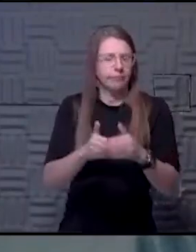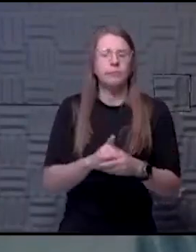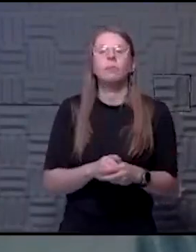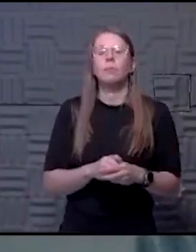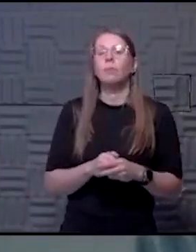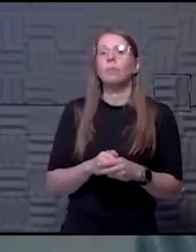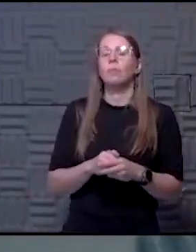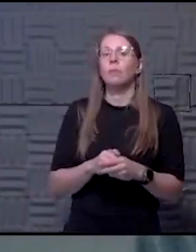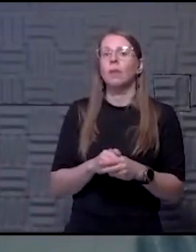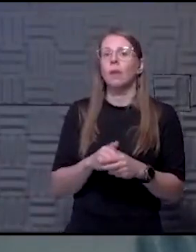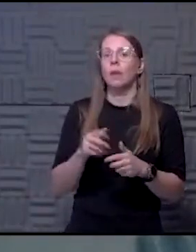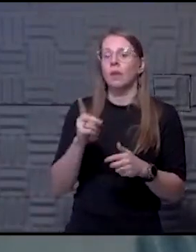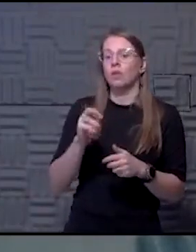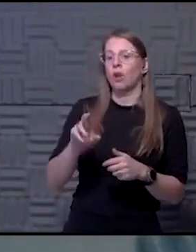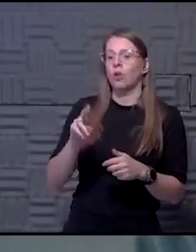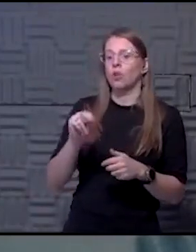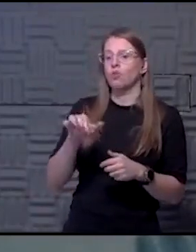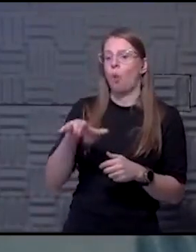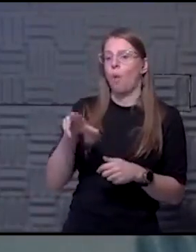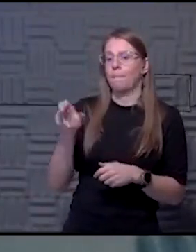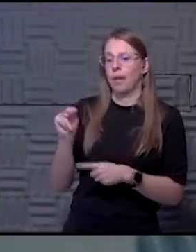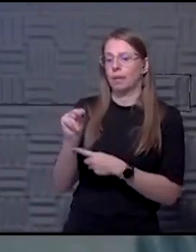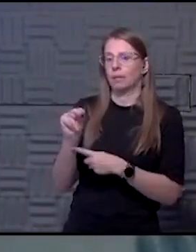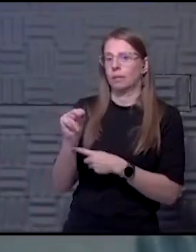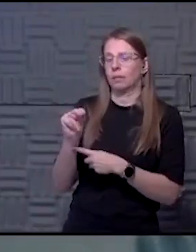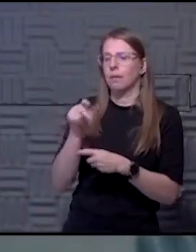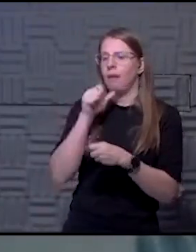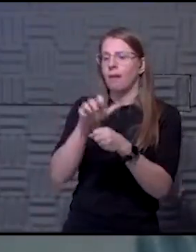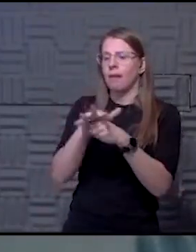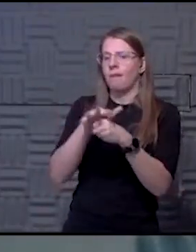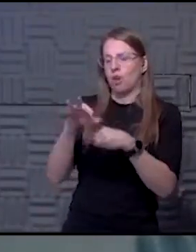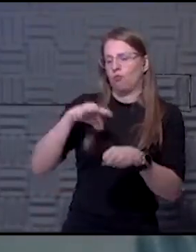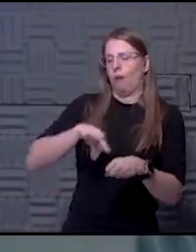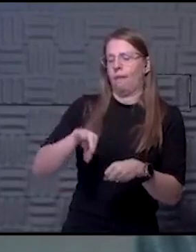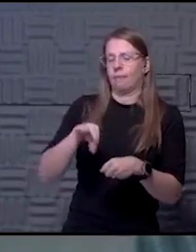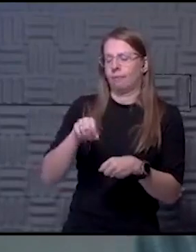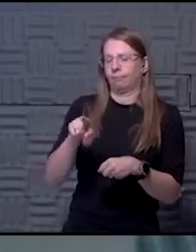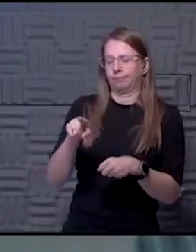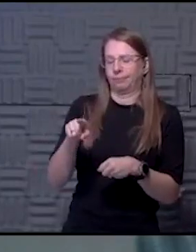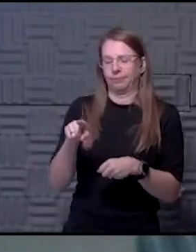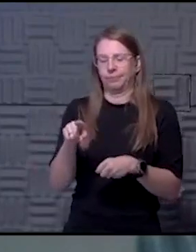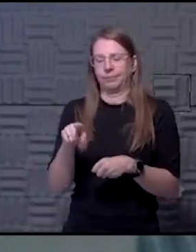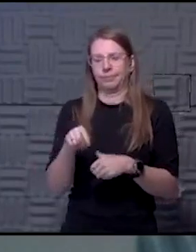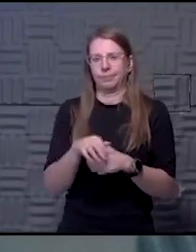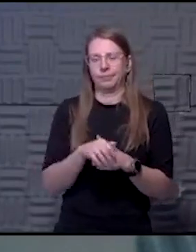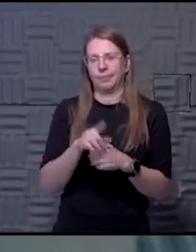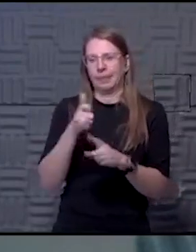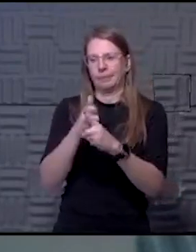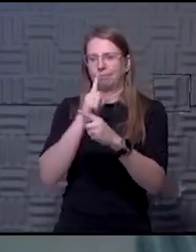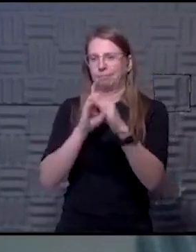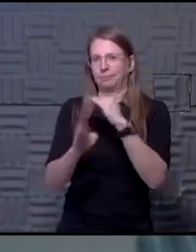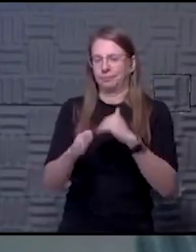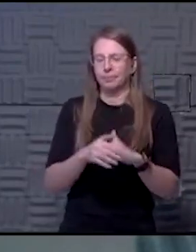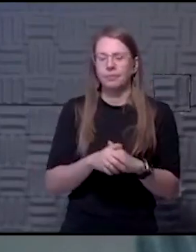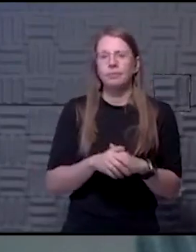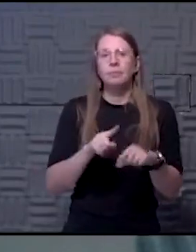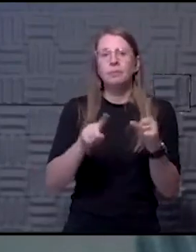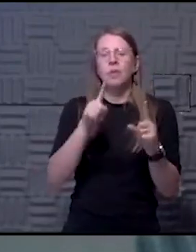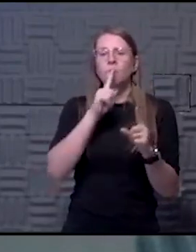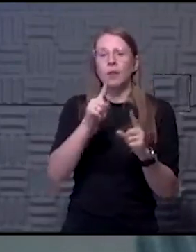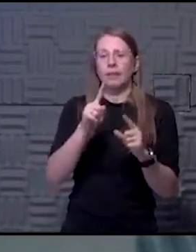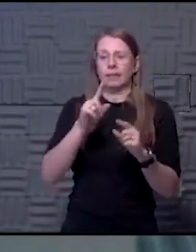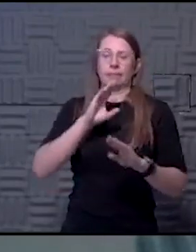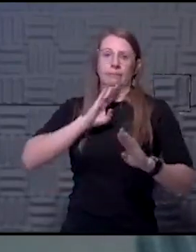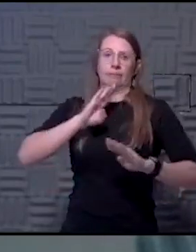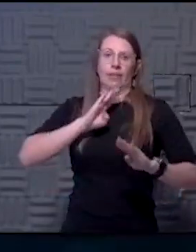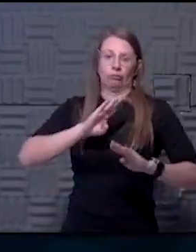all, Dr. Norman won't give himself enough credit on it. It has been a shall I say,